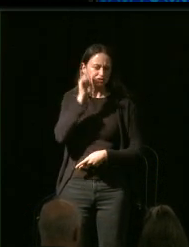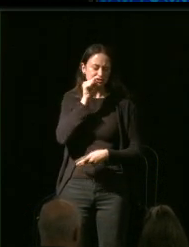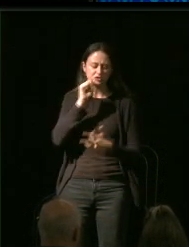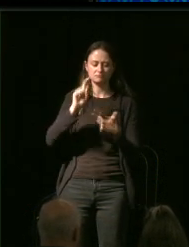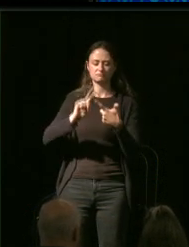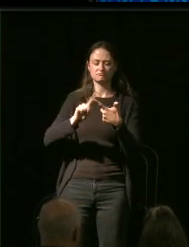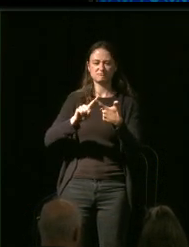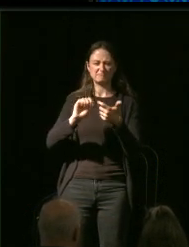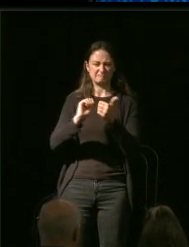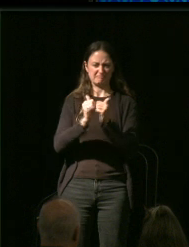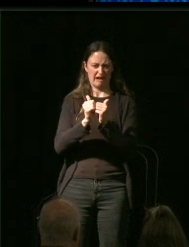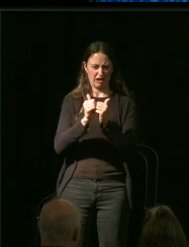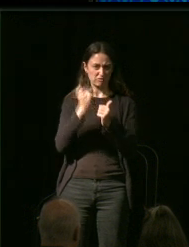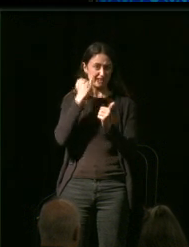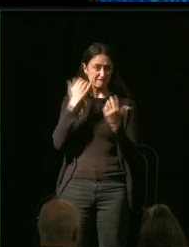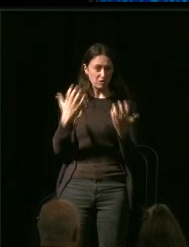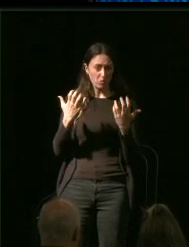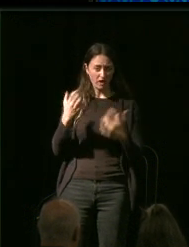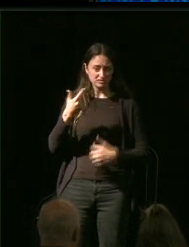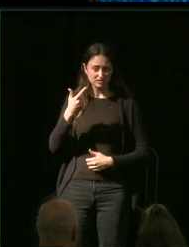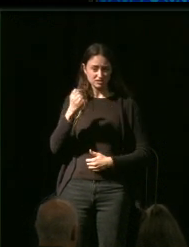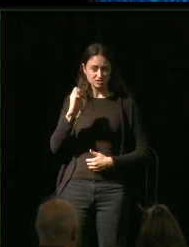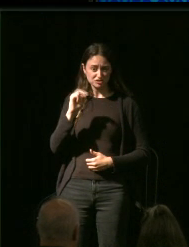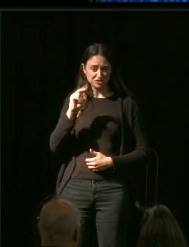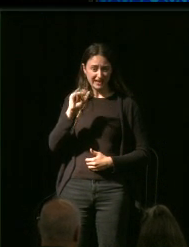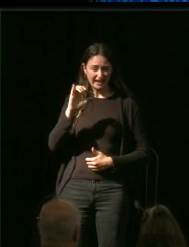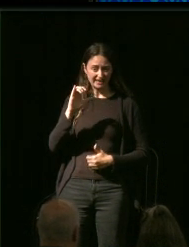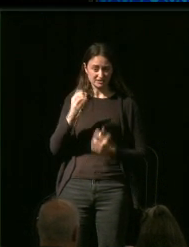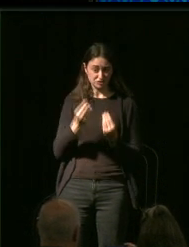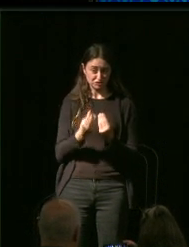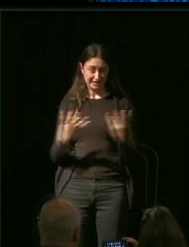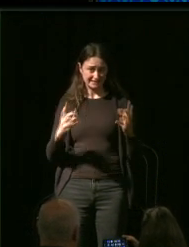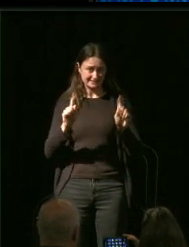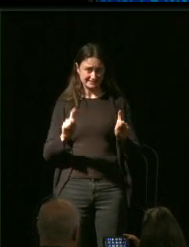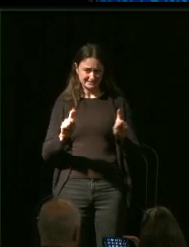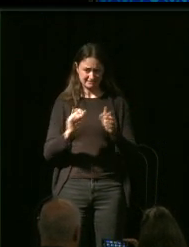what to do if the results are inconclusive.